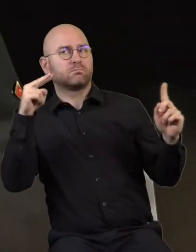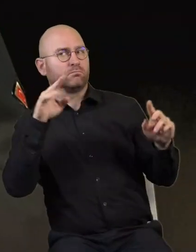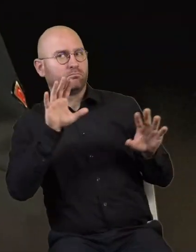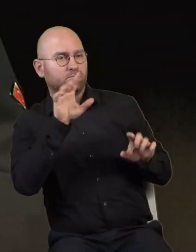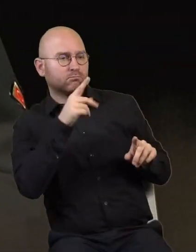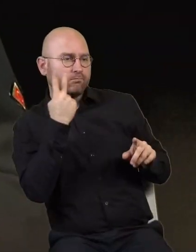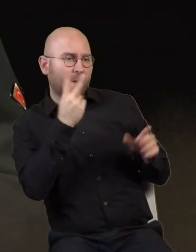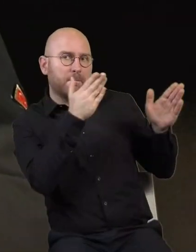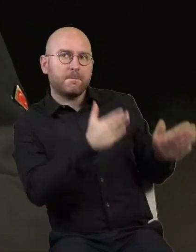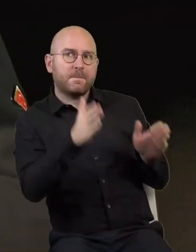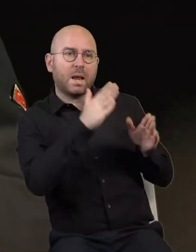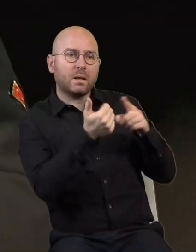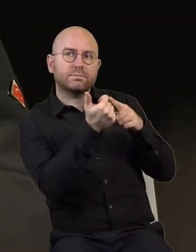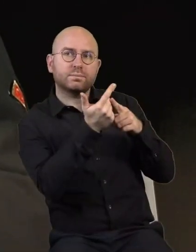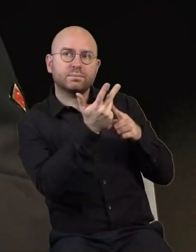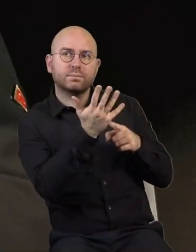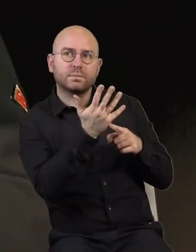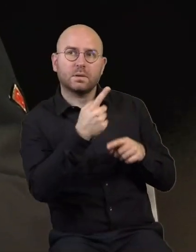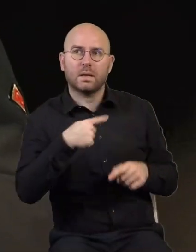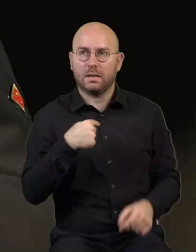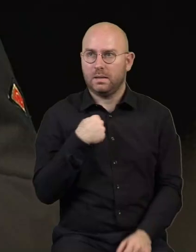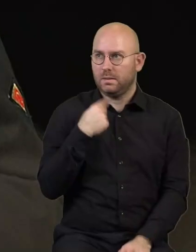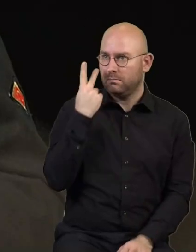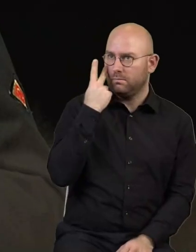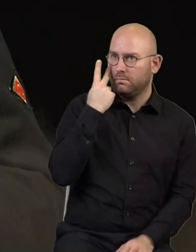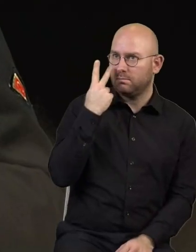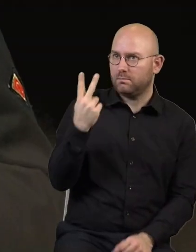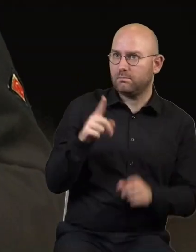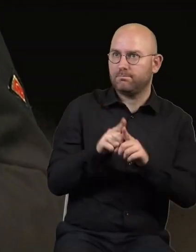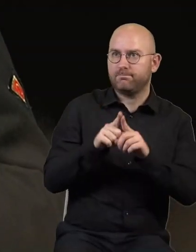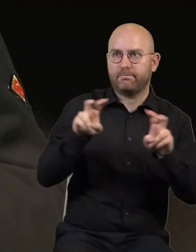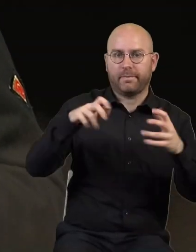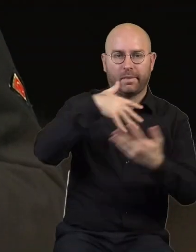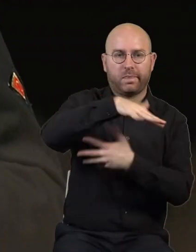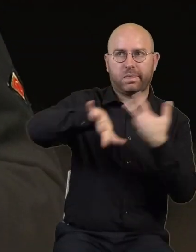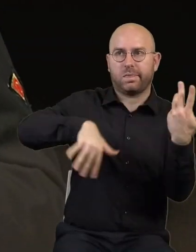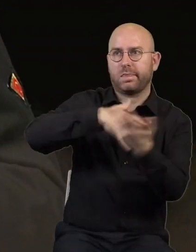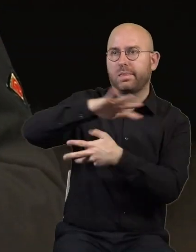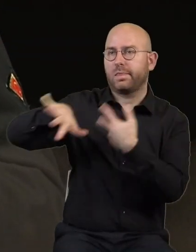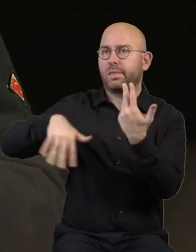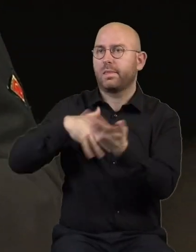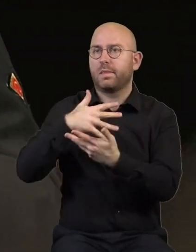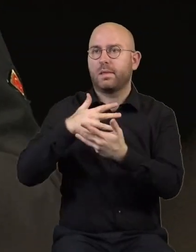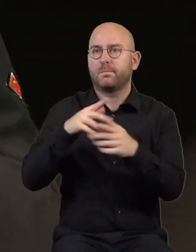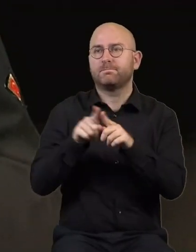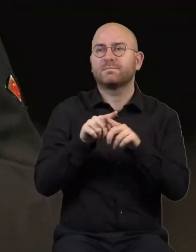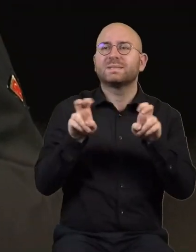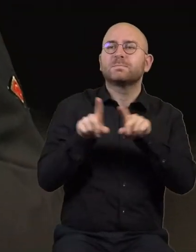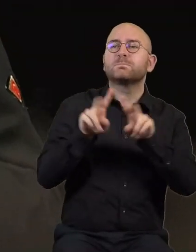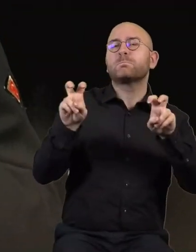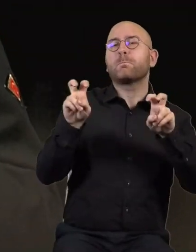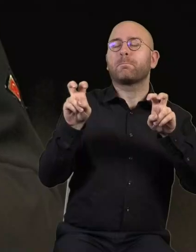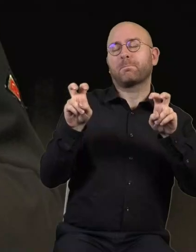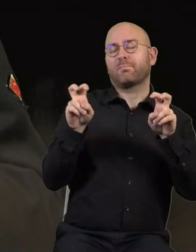better in all the efforts that we do, because time is of the essence. And also, we raise or we try